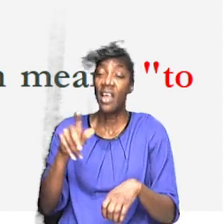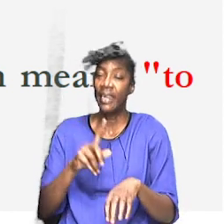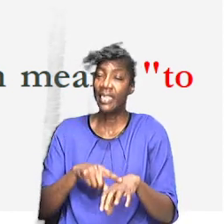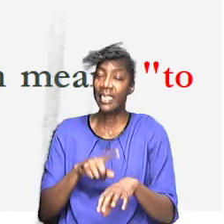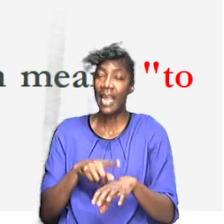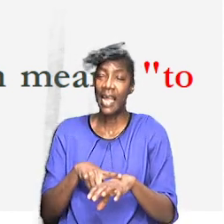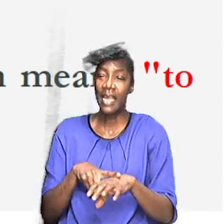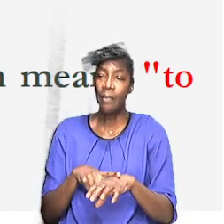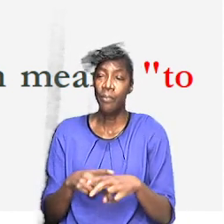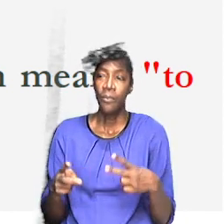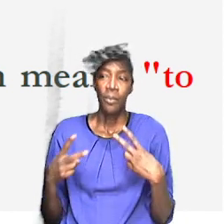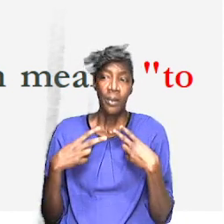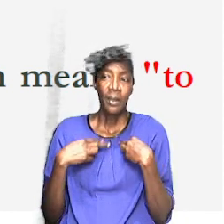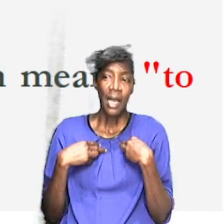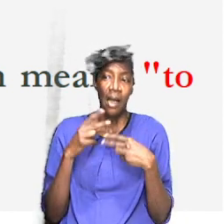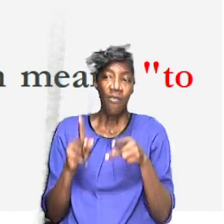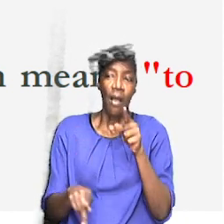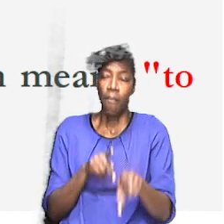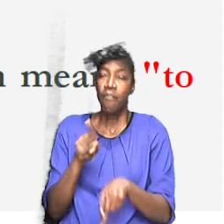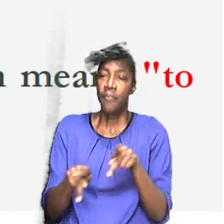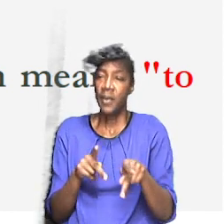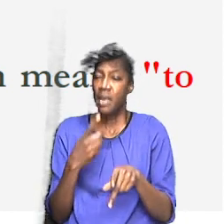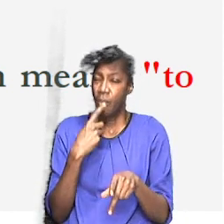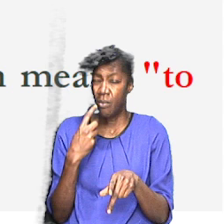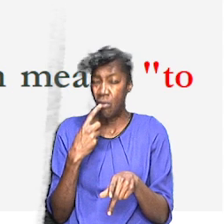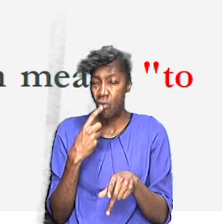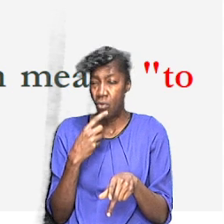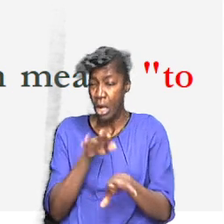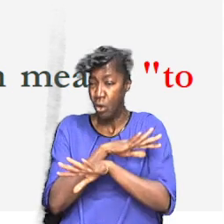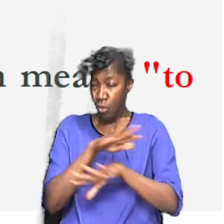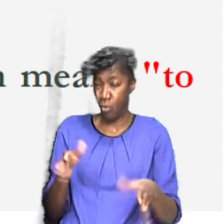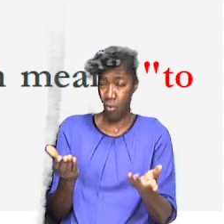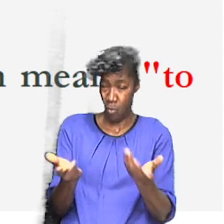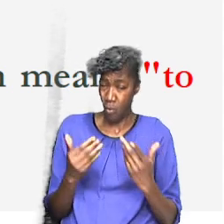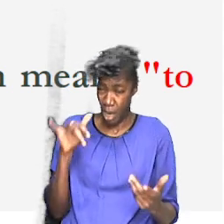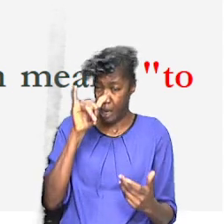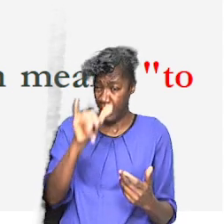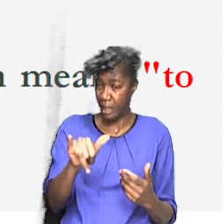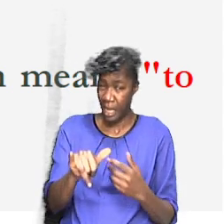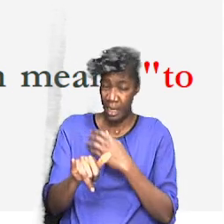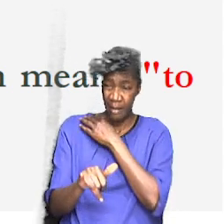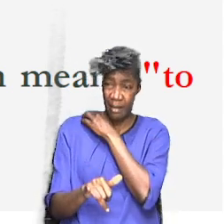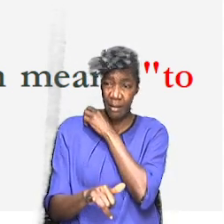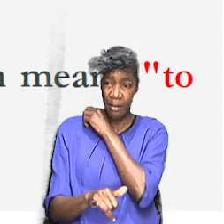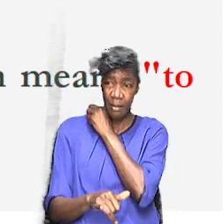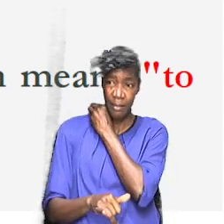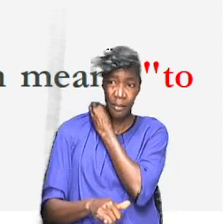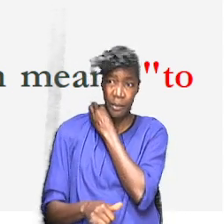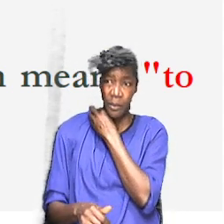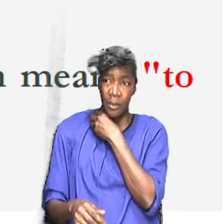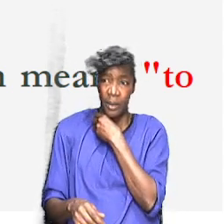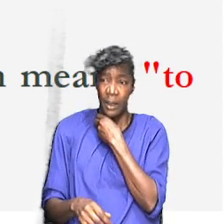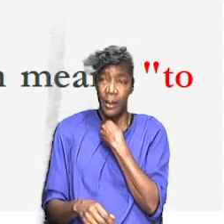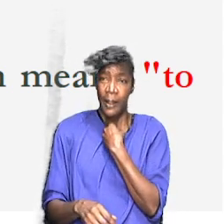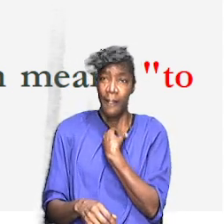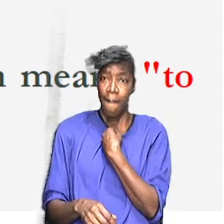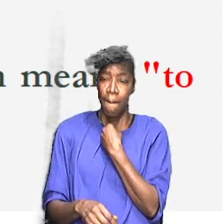Amen. You had people who rebelled against this. So, for example, you had a guy by the name